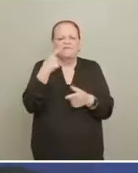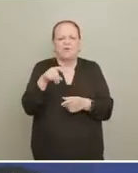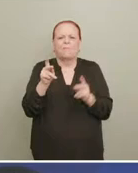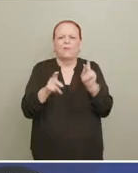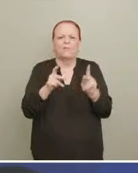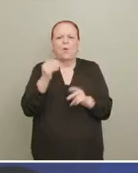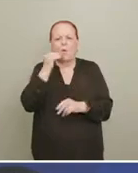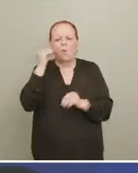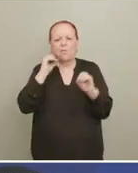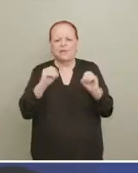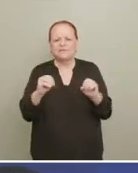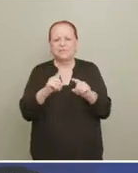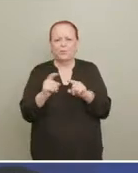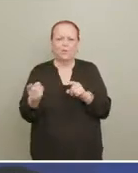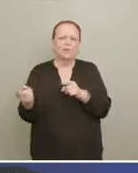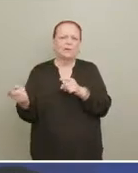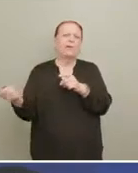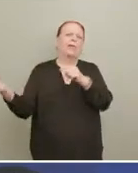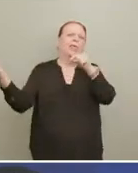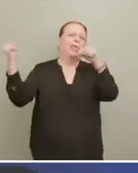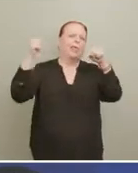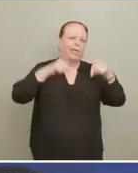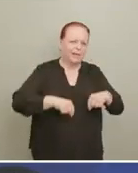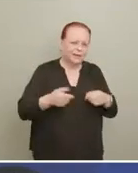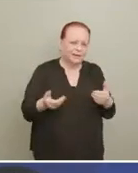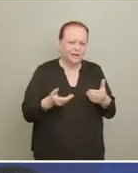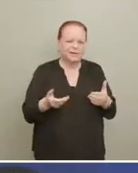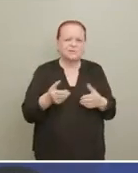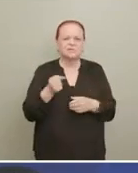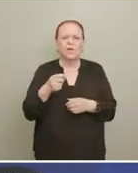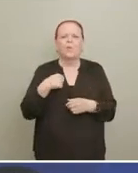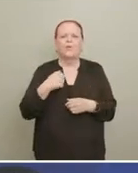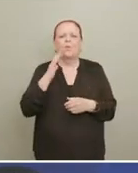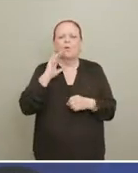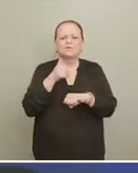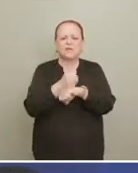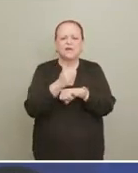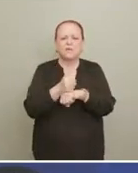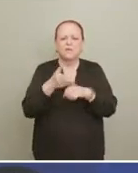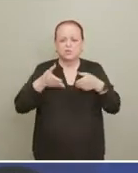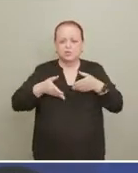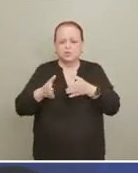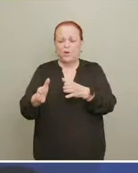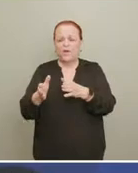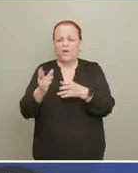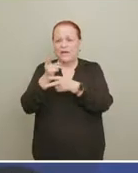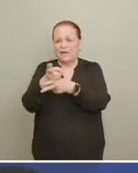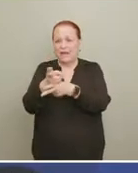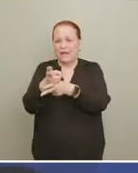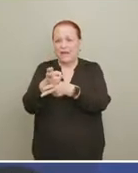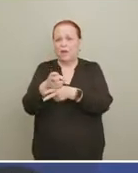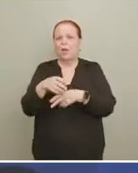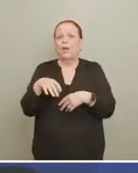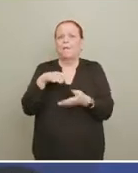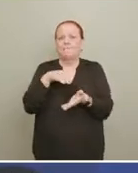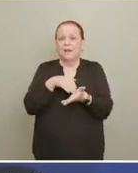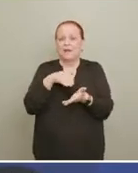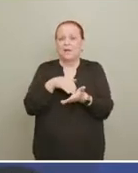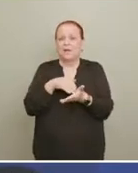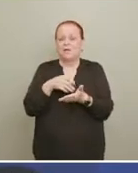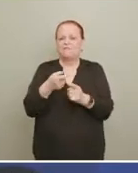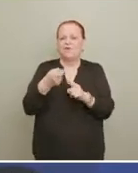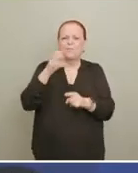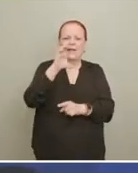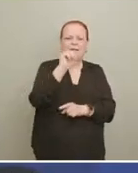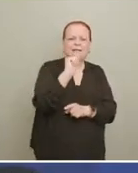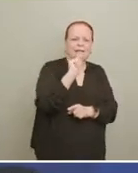they need. And so I know we're going to be initiating a street care medical situation coming out of Cal Optima